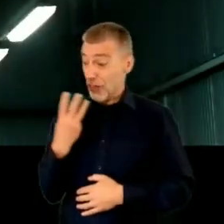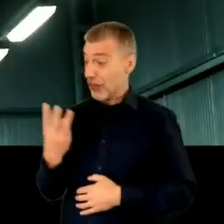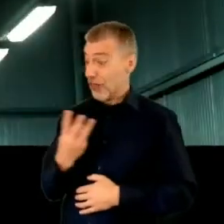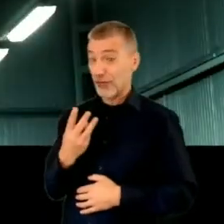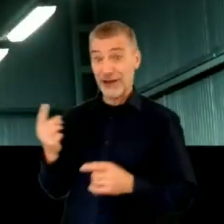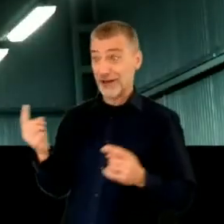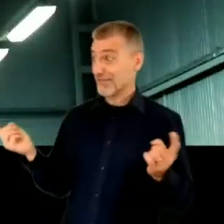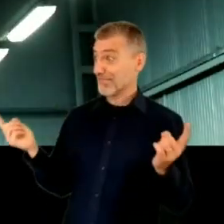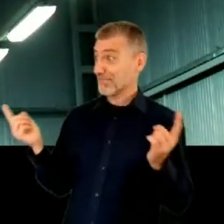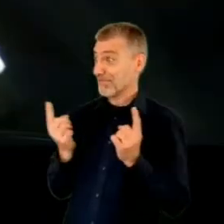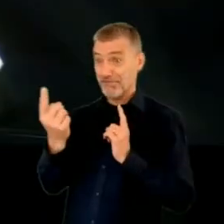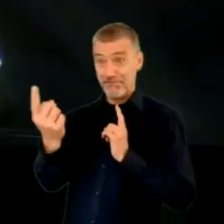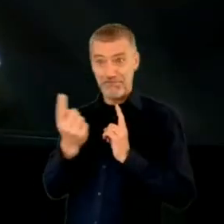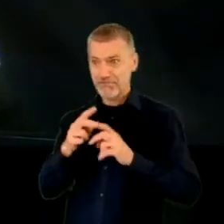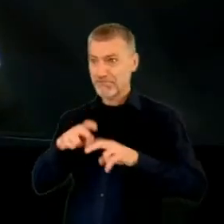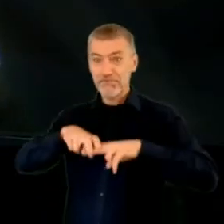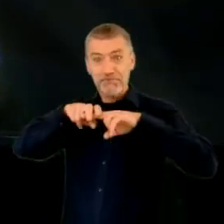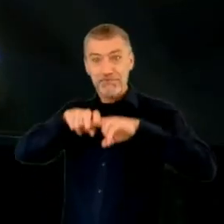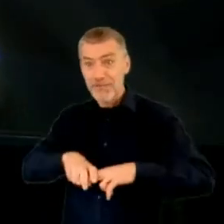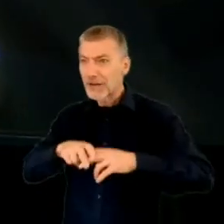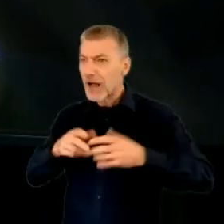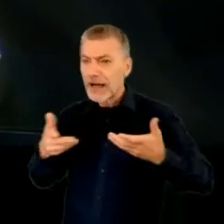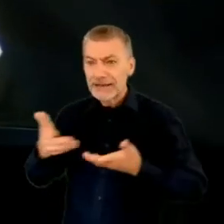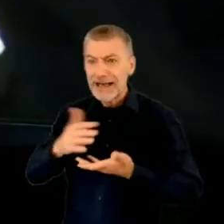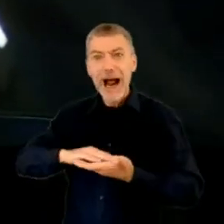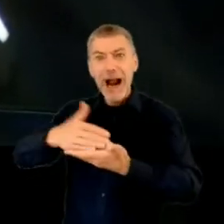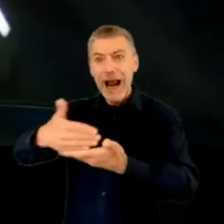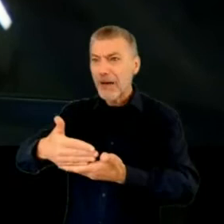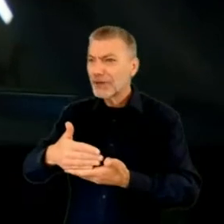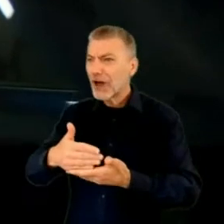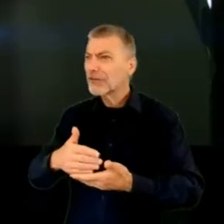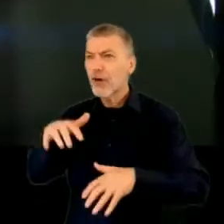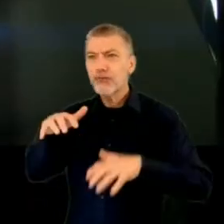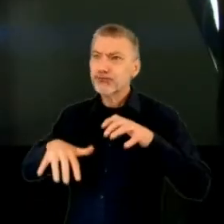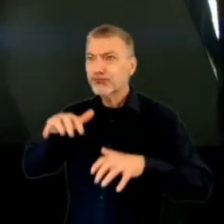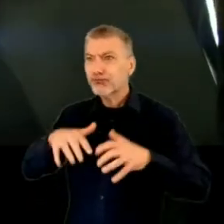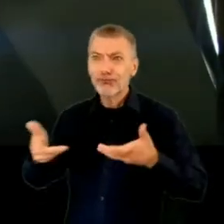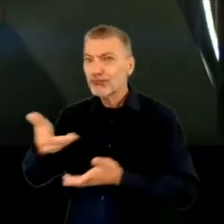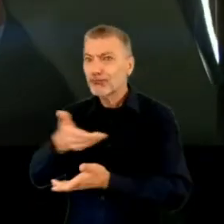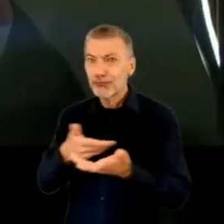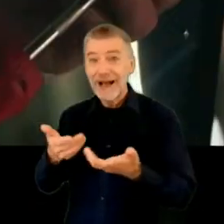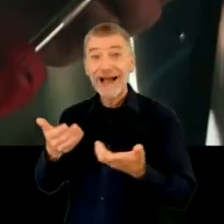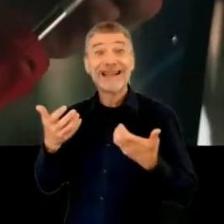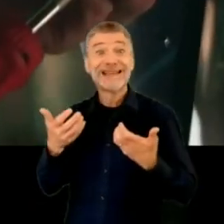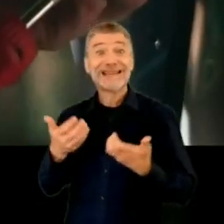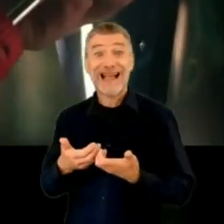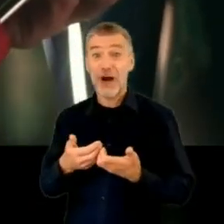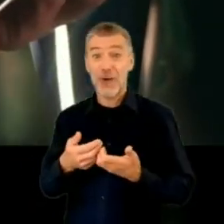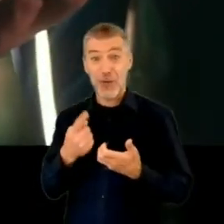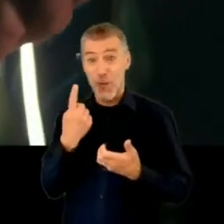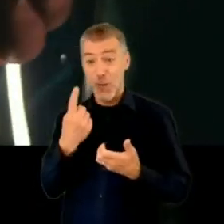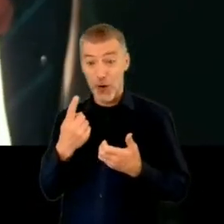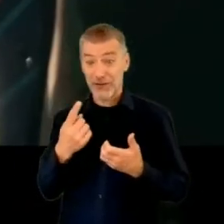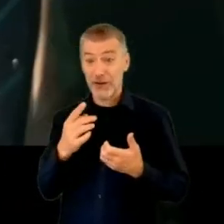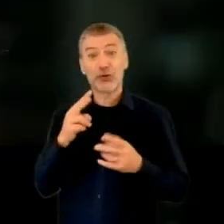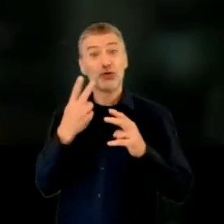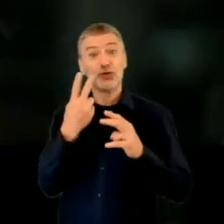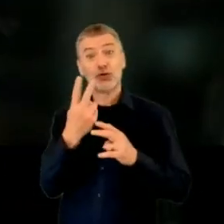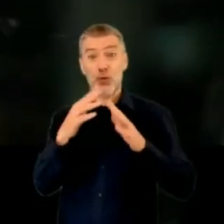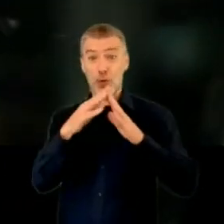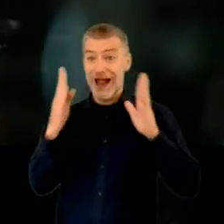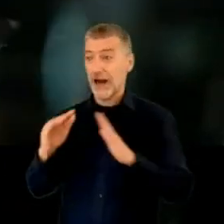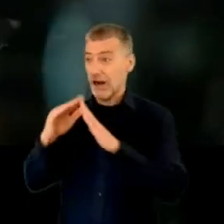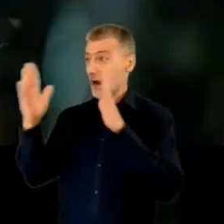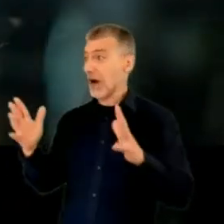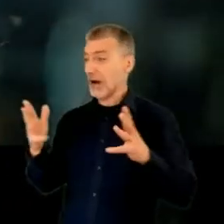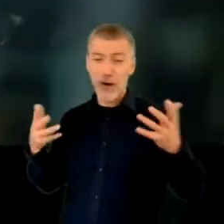building, sat down, got the laptops out and started work, and now we're spread across the 2 hangars here. So our aircraft,